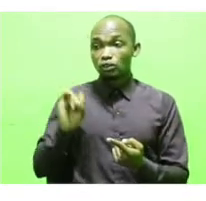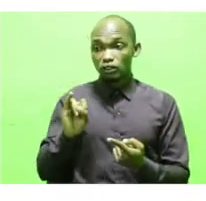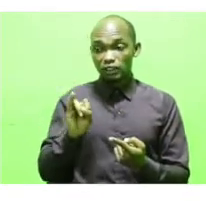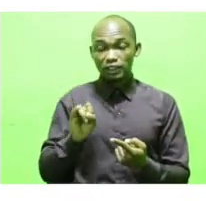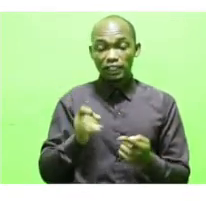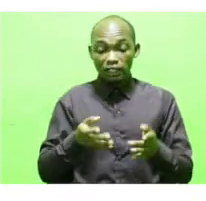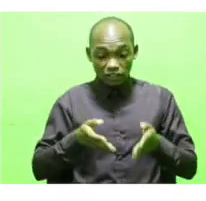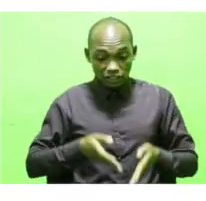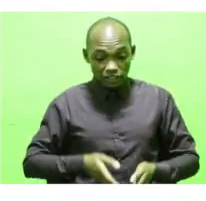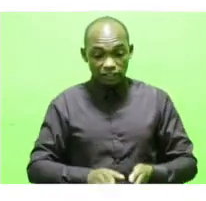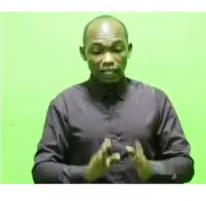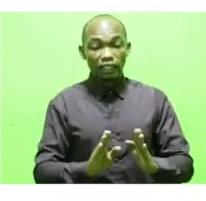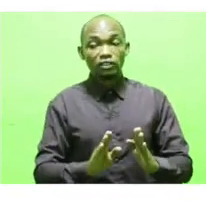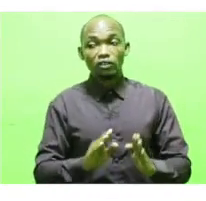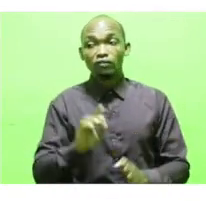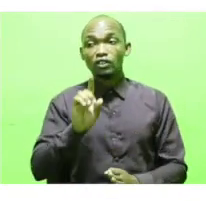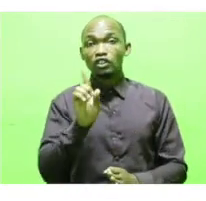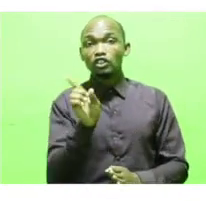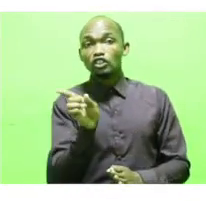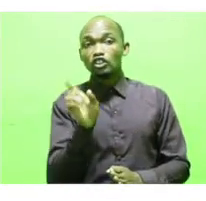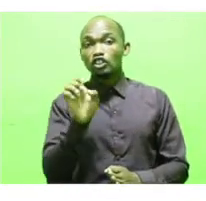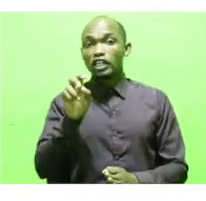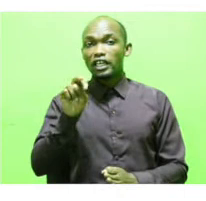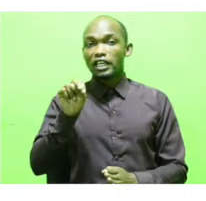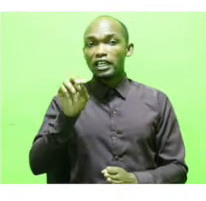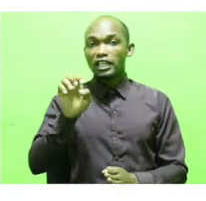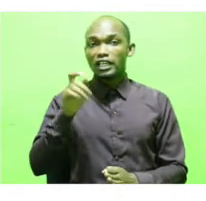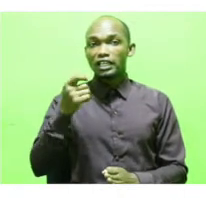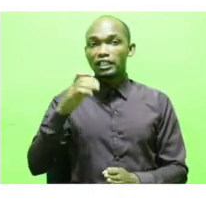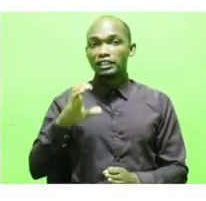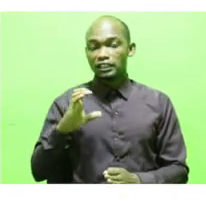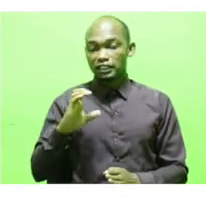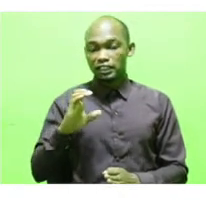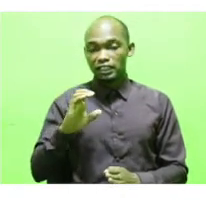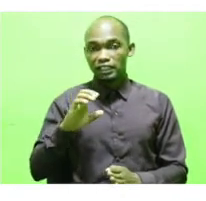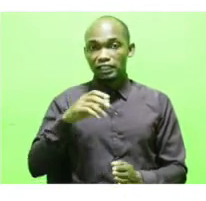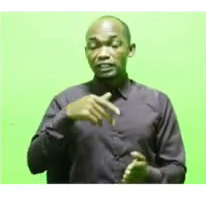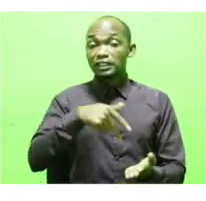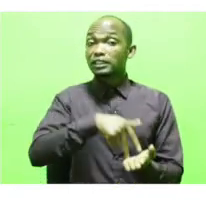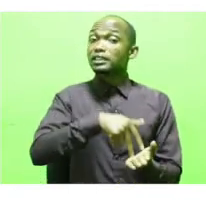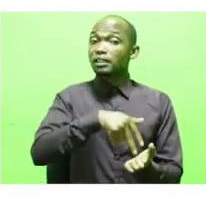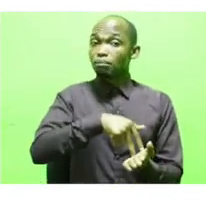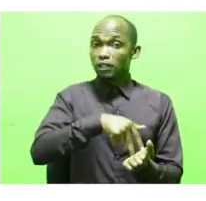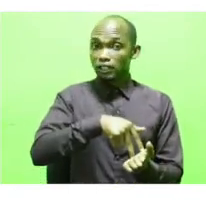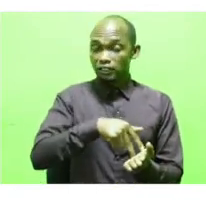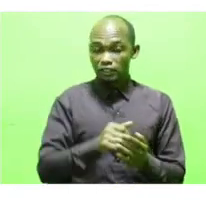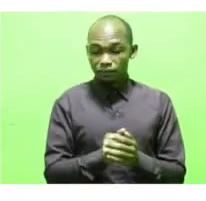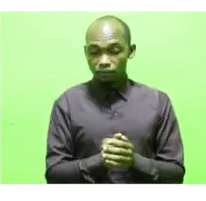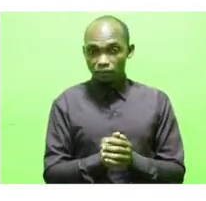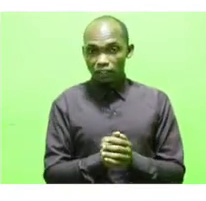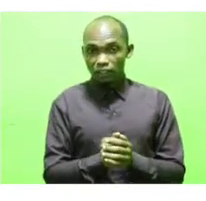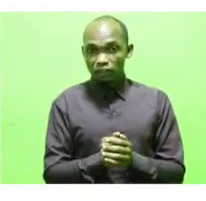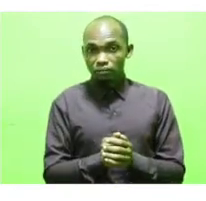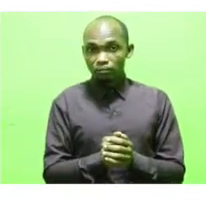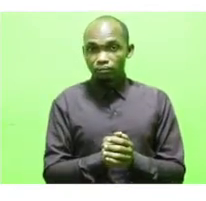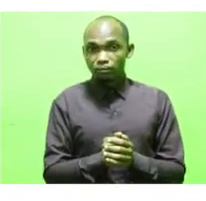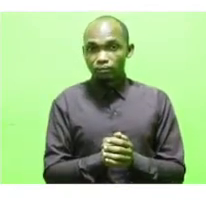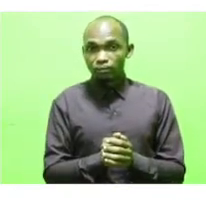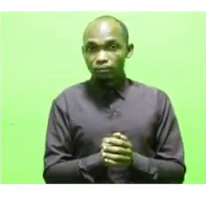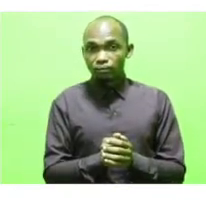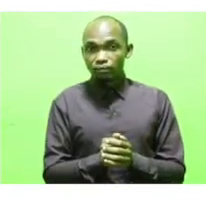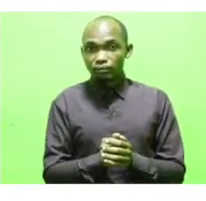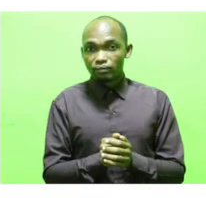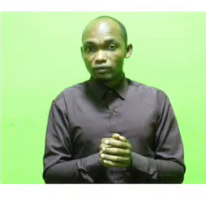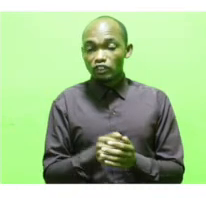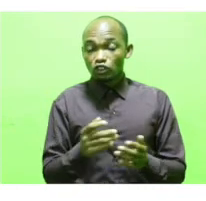genetic stability. We all know that in order for an organism to be genetically stable, that